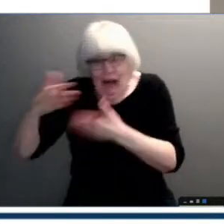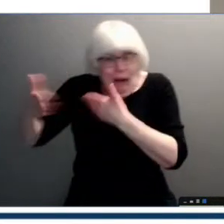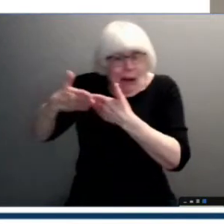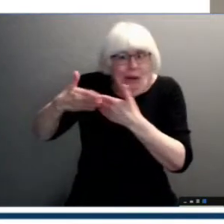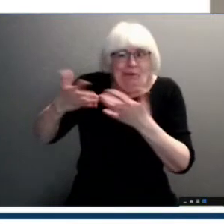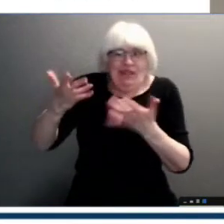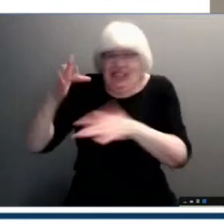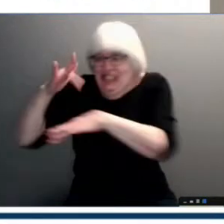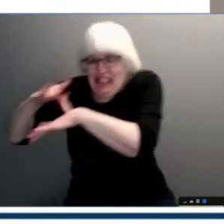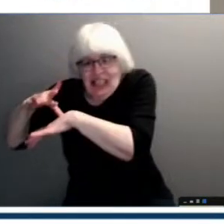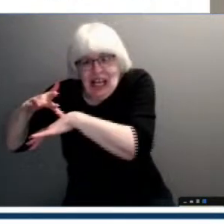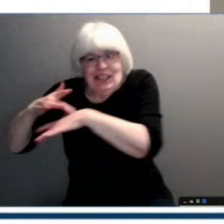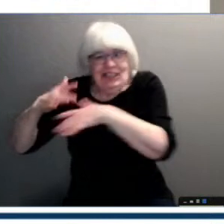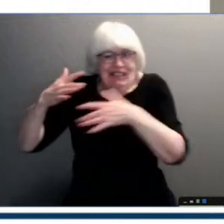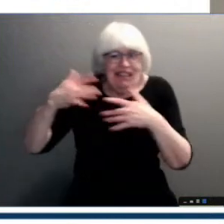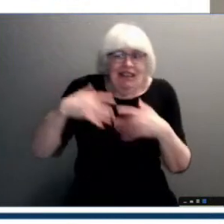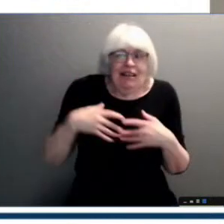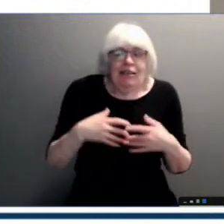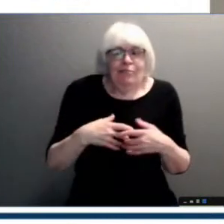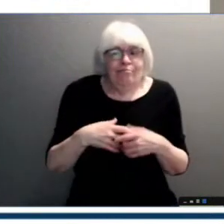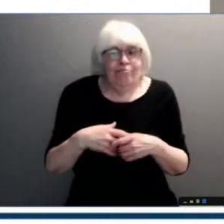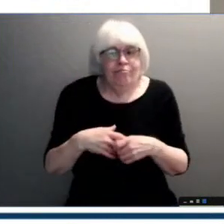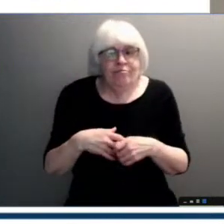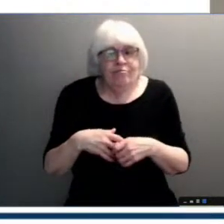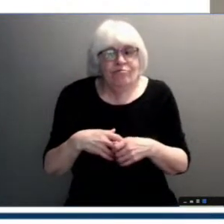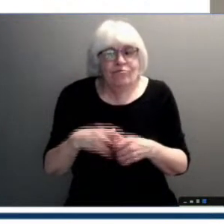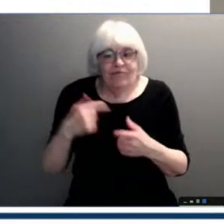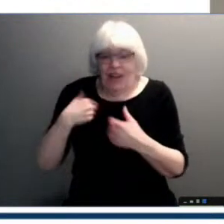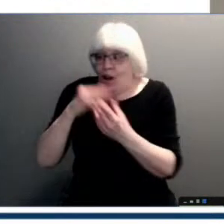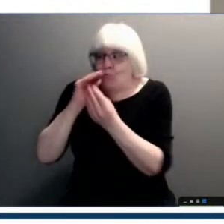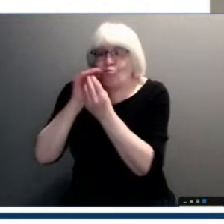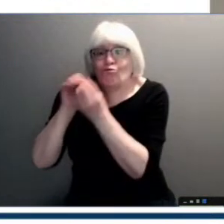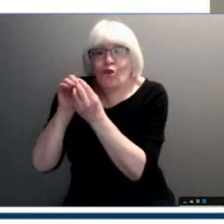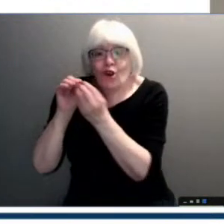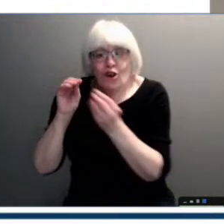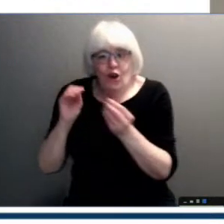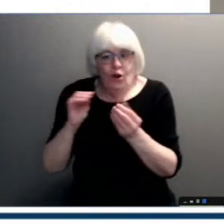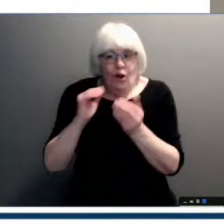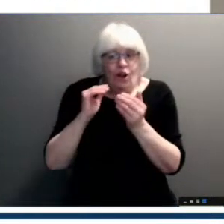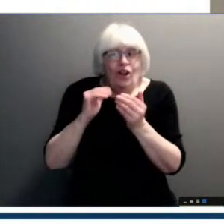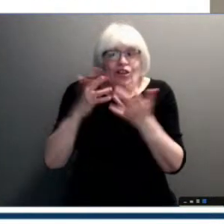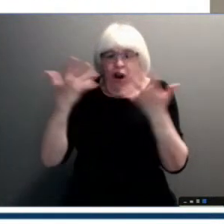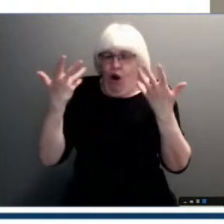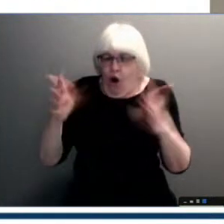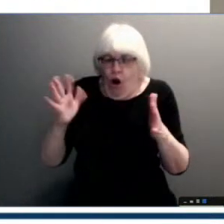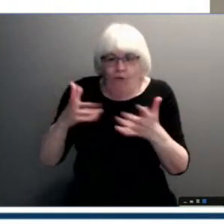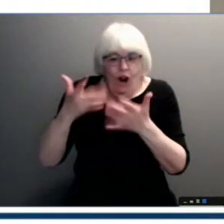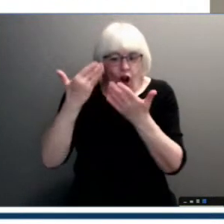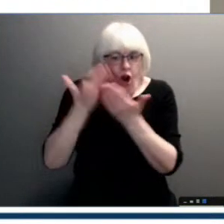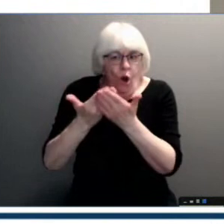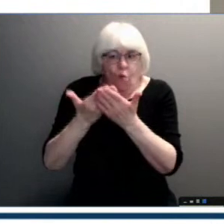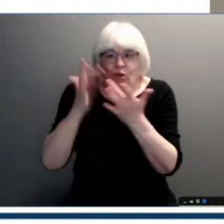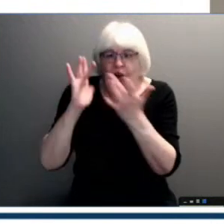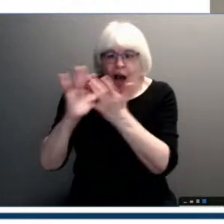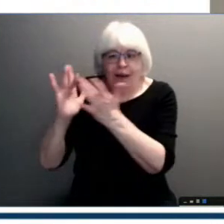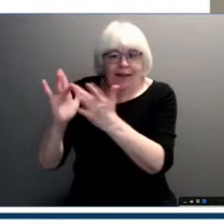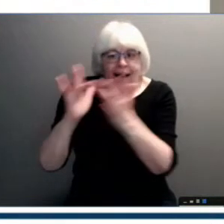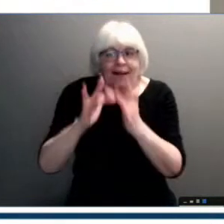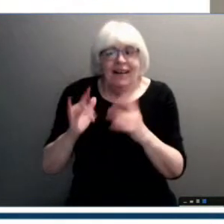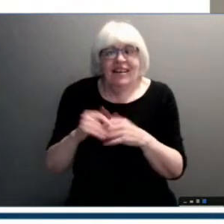you are now a close contact. And if you have symptoms, you need to start isolating immediately and book a